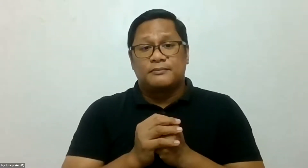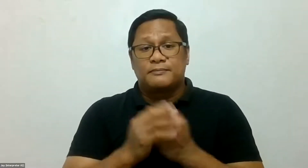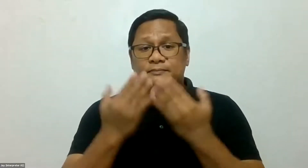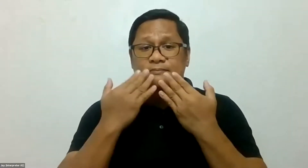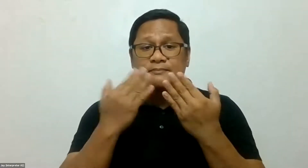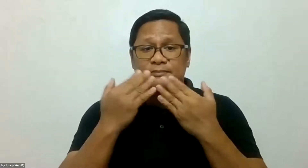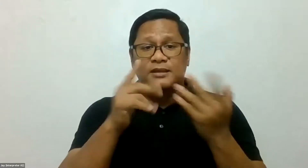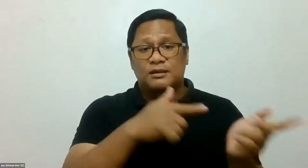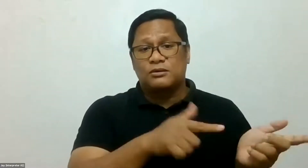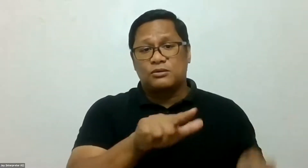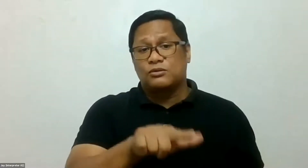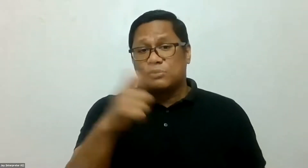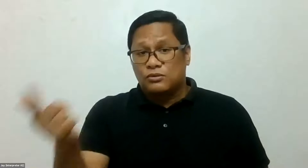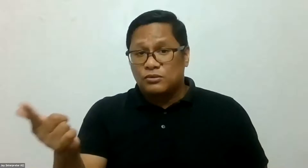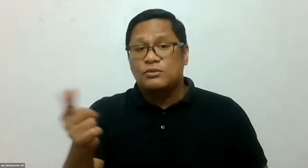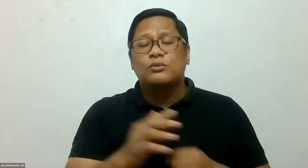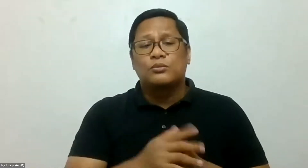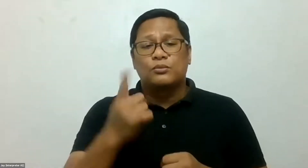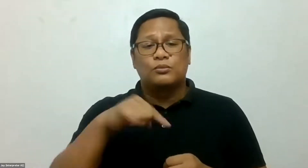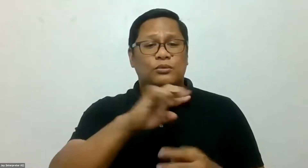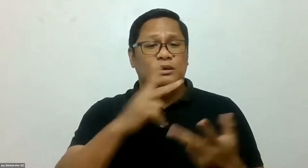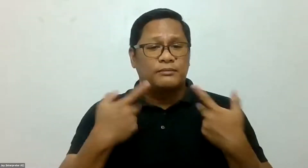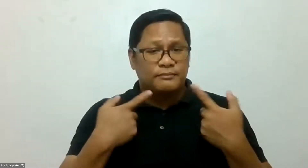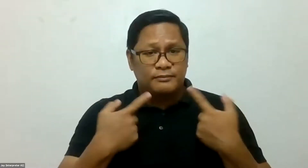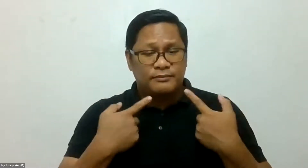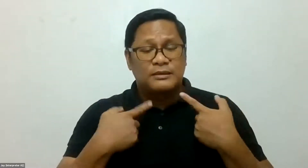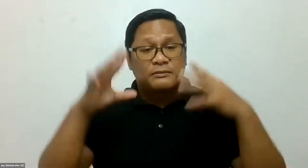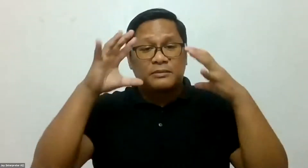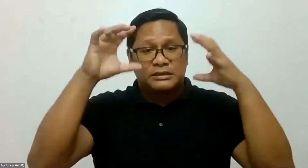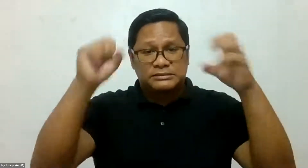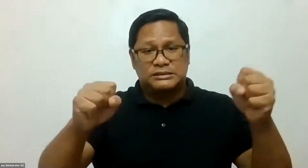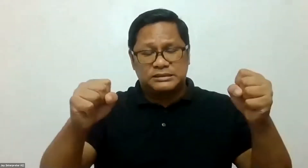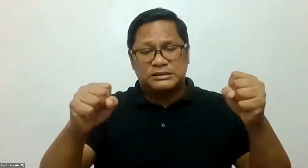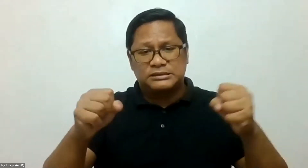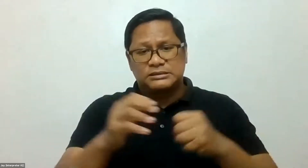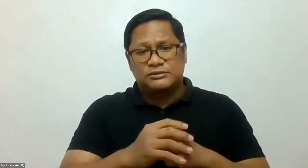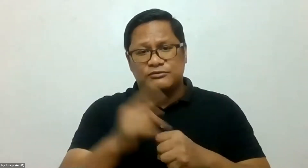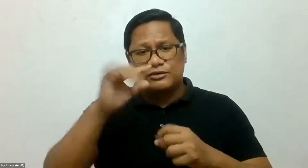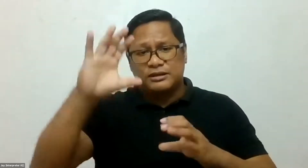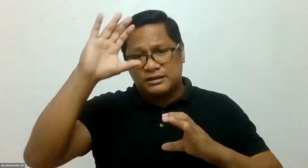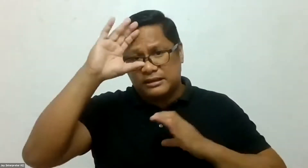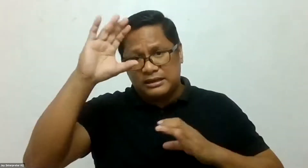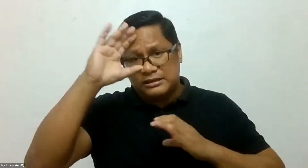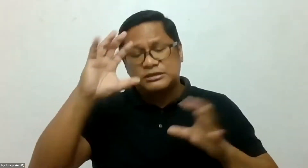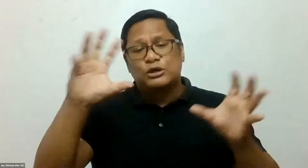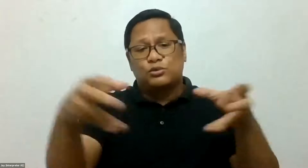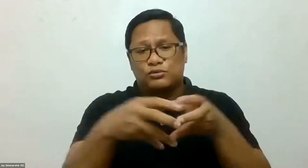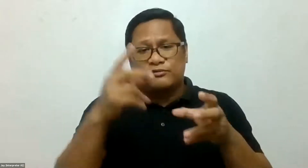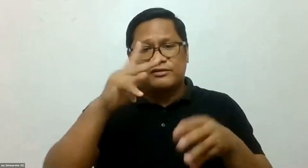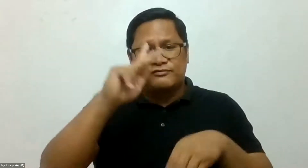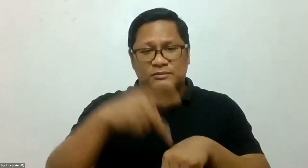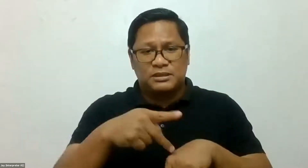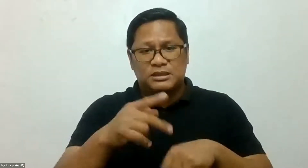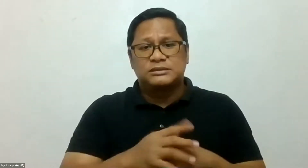Next, we have the president and convener of the Cancer Coalition of the Philippines. They are